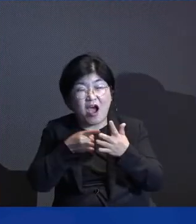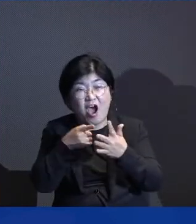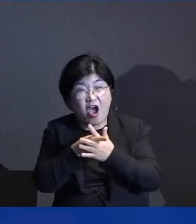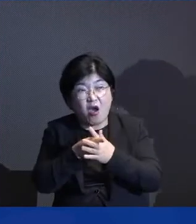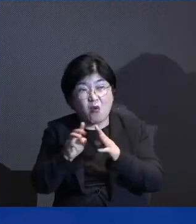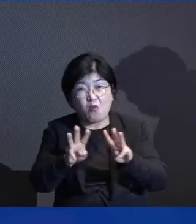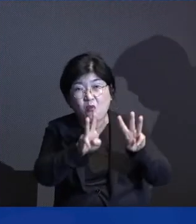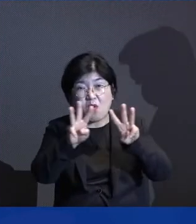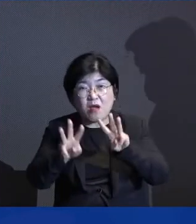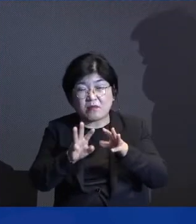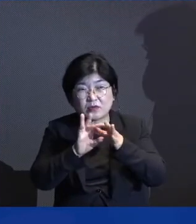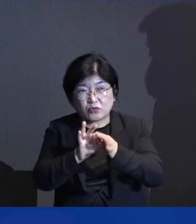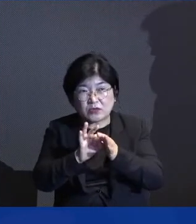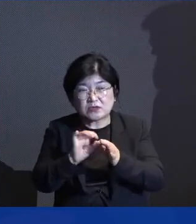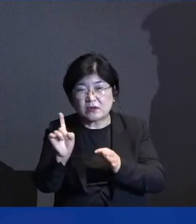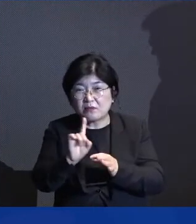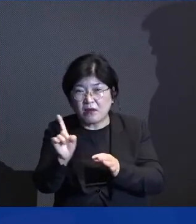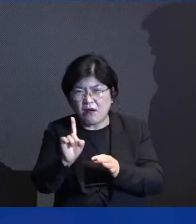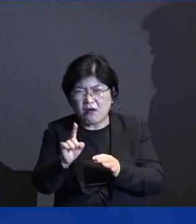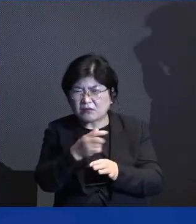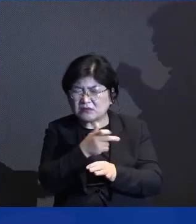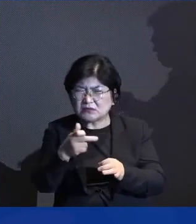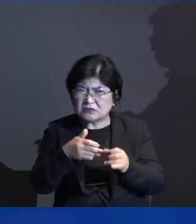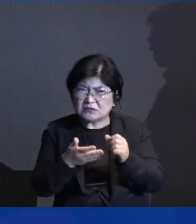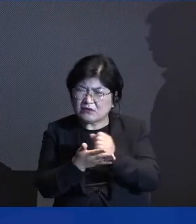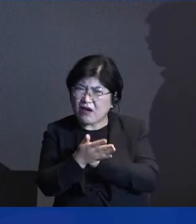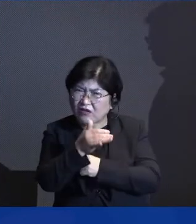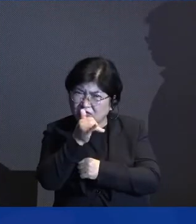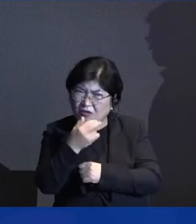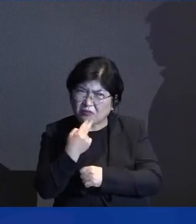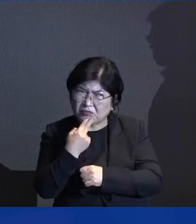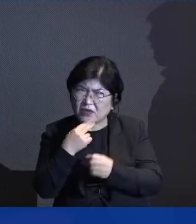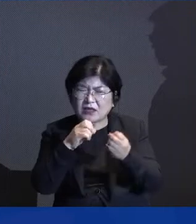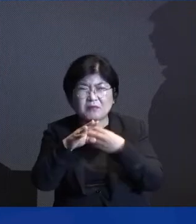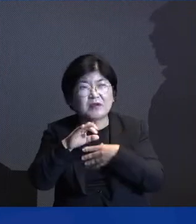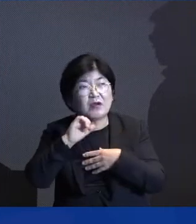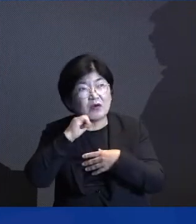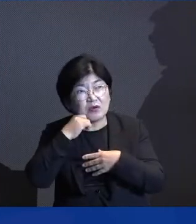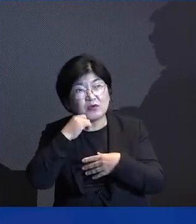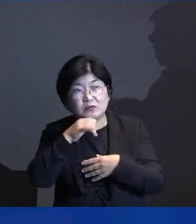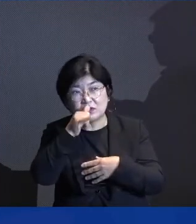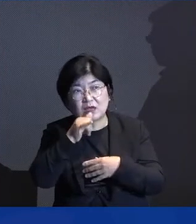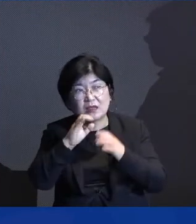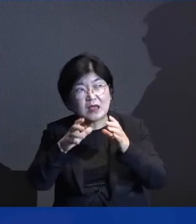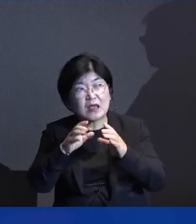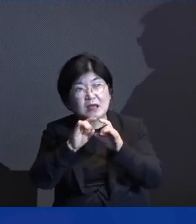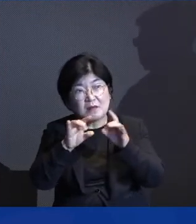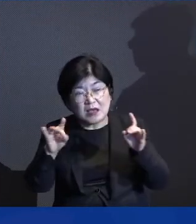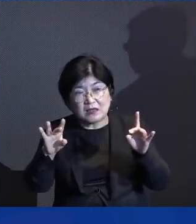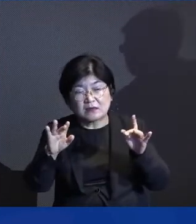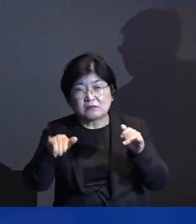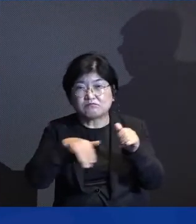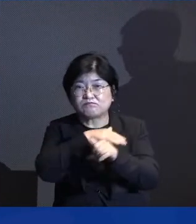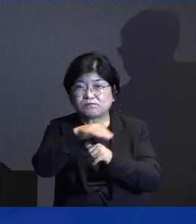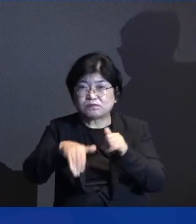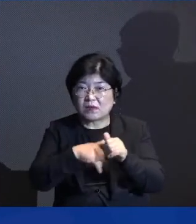has a slightly different background and as a whole European Union, and you can